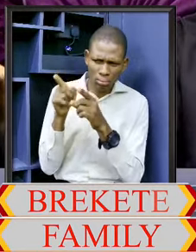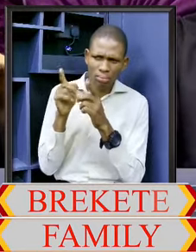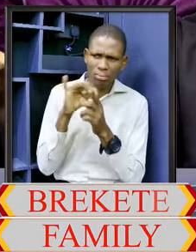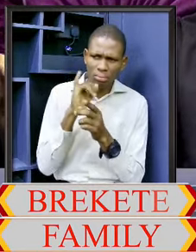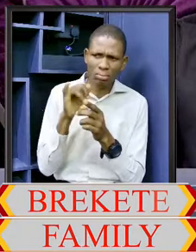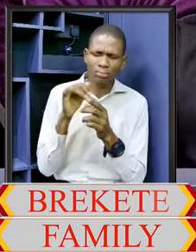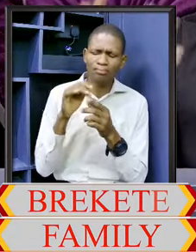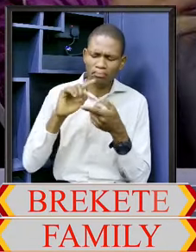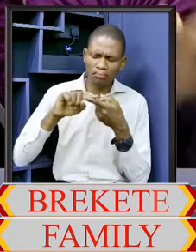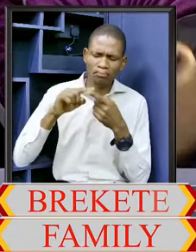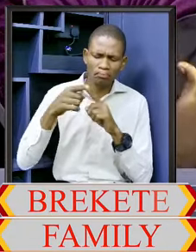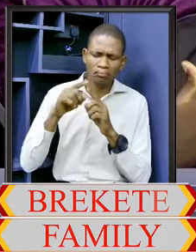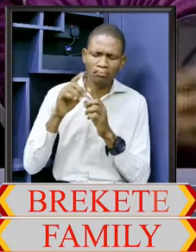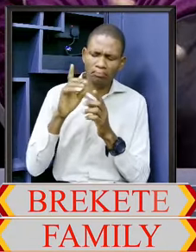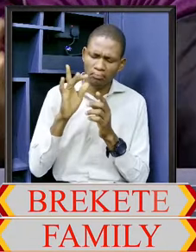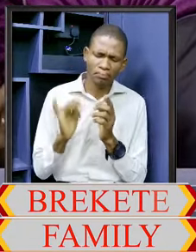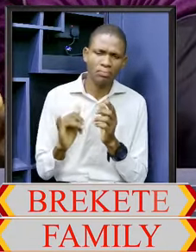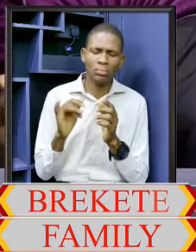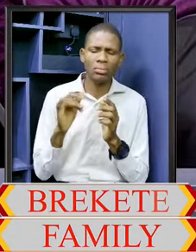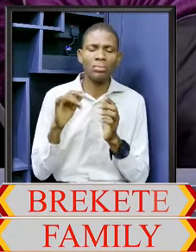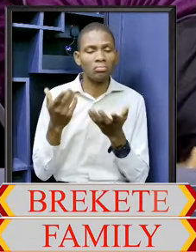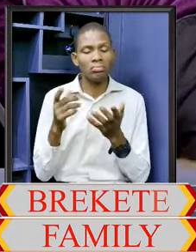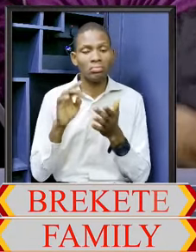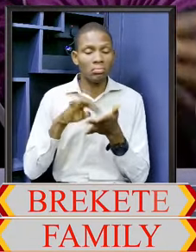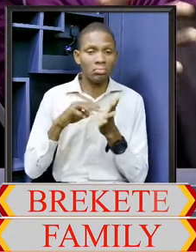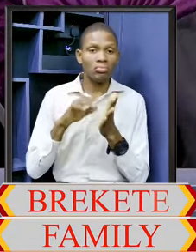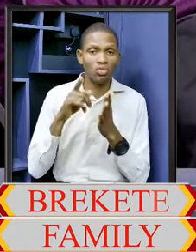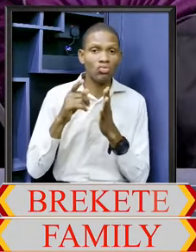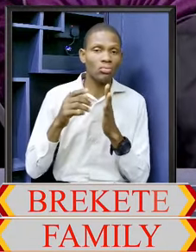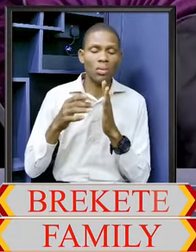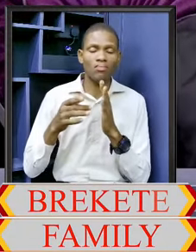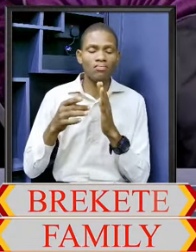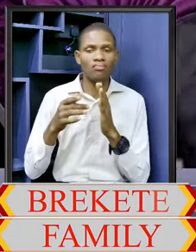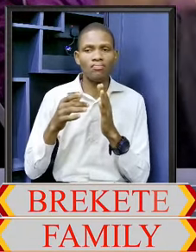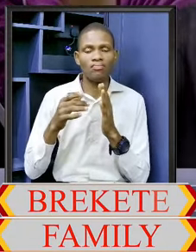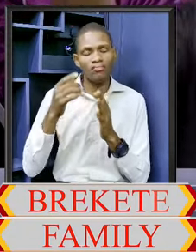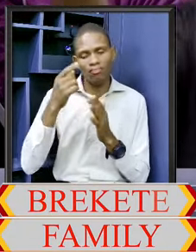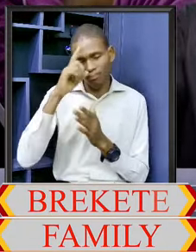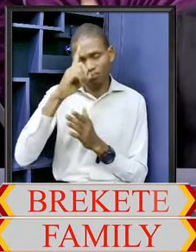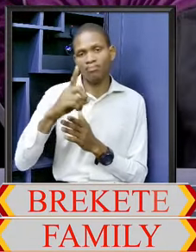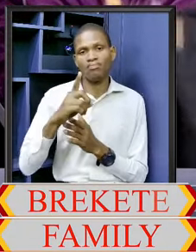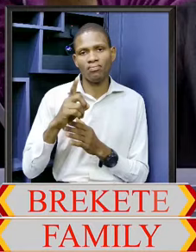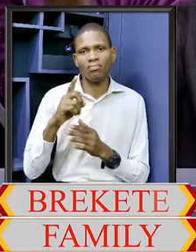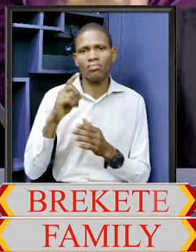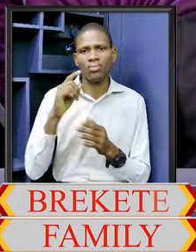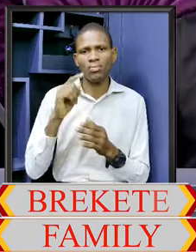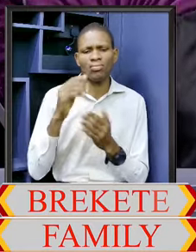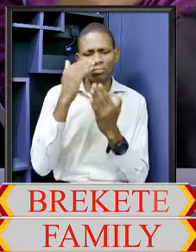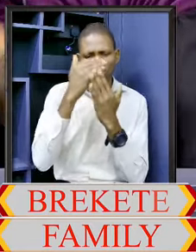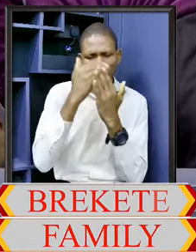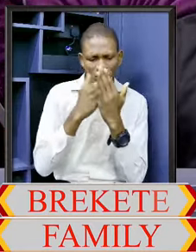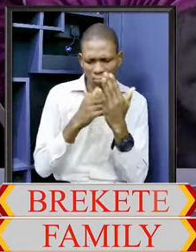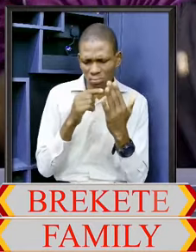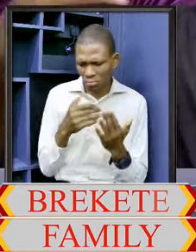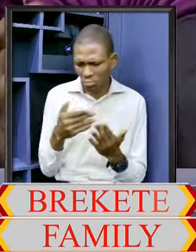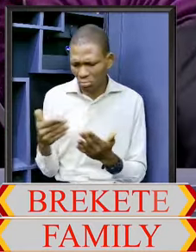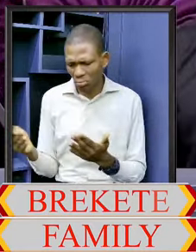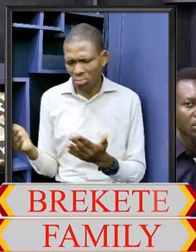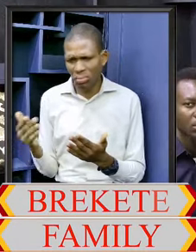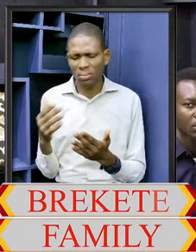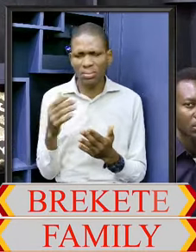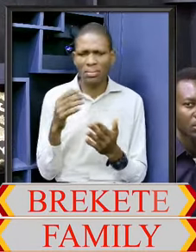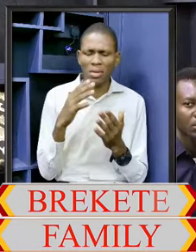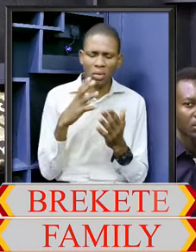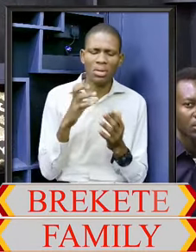are polite. It means you smile. Like ordinary person will say, you keep a positive energy. So if you list the things down, if you are doing these things, you'll be termed as